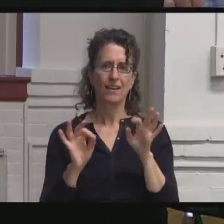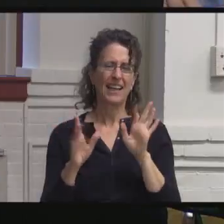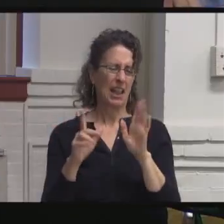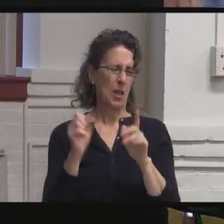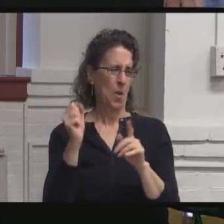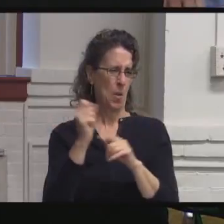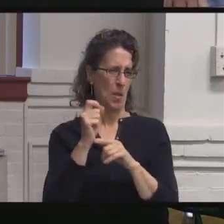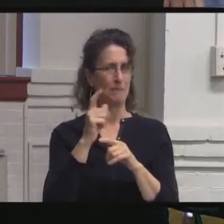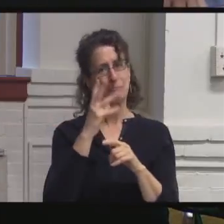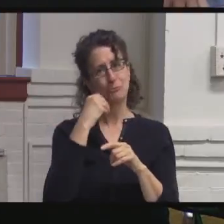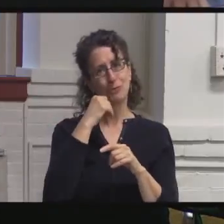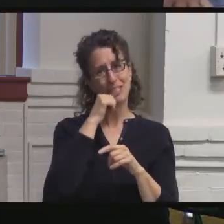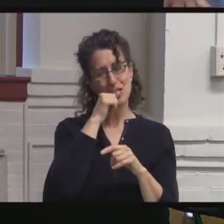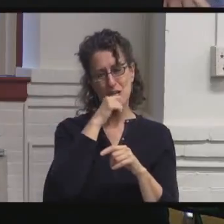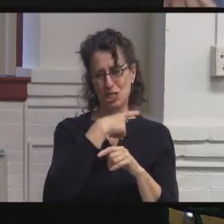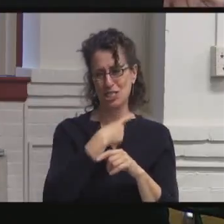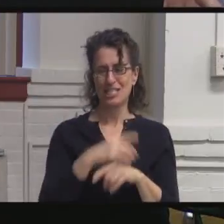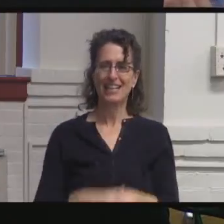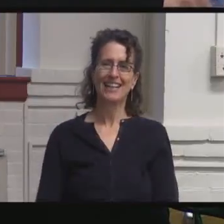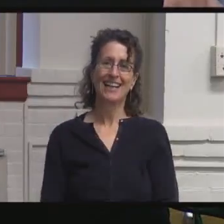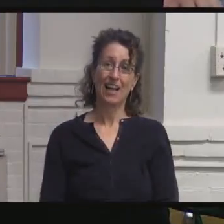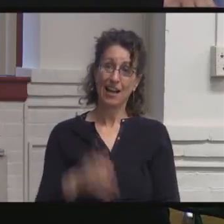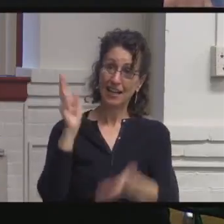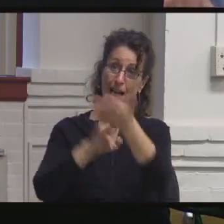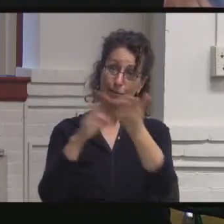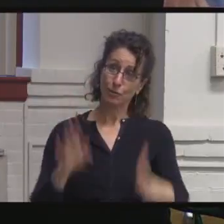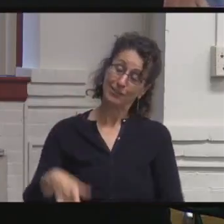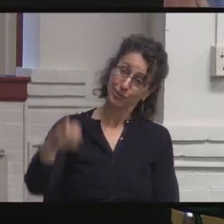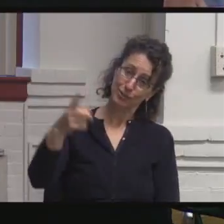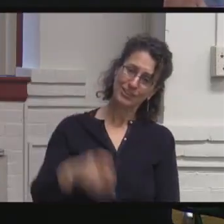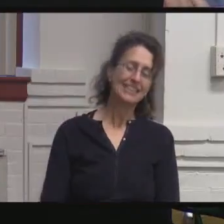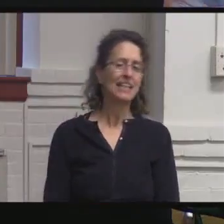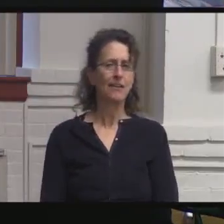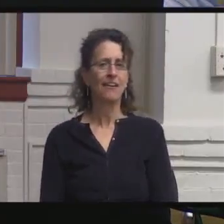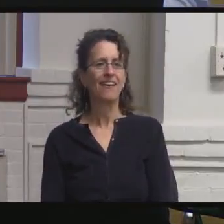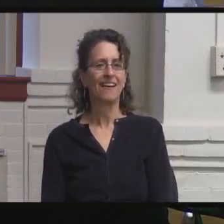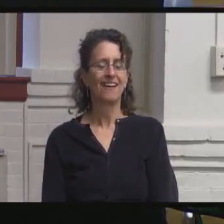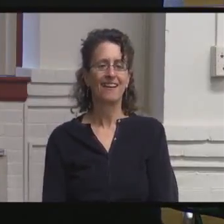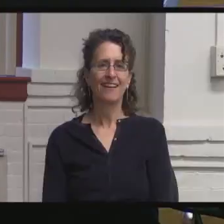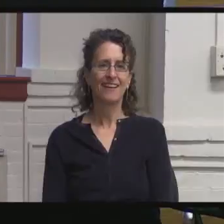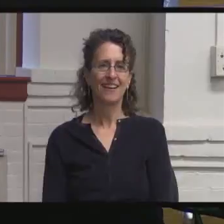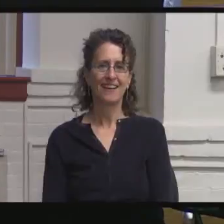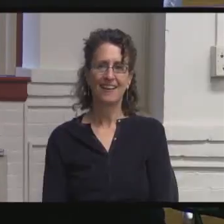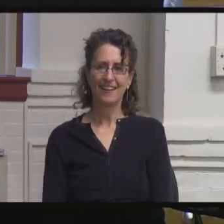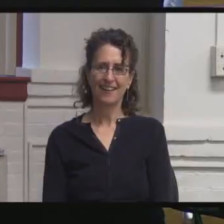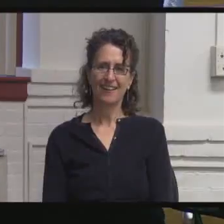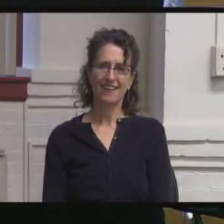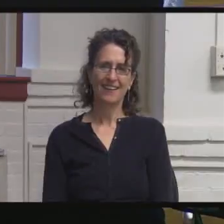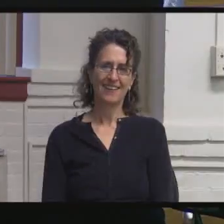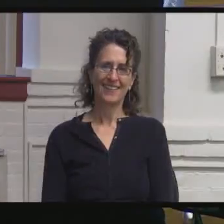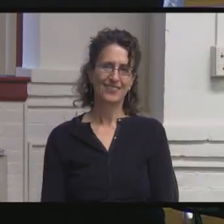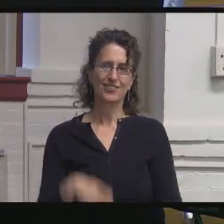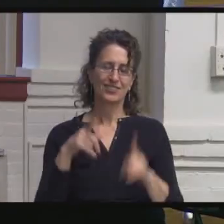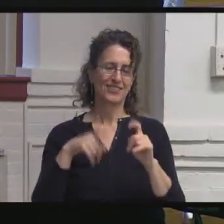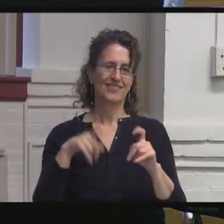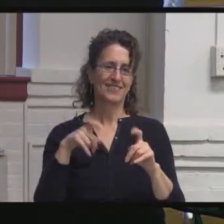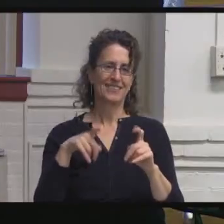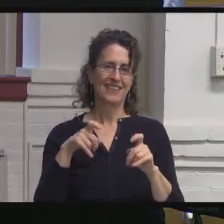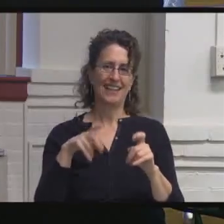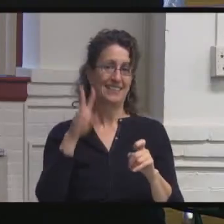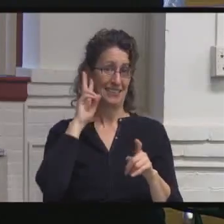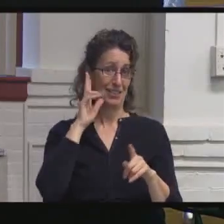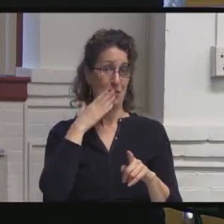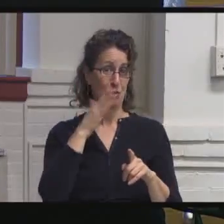attractive children here while I get this going. These contractors? Yeah, this is just an aesthetic test that we run. Is it as good as